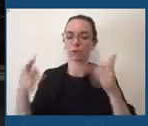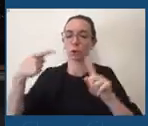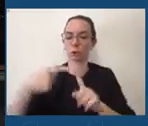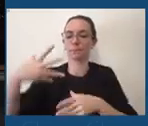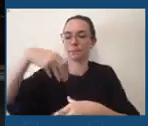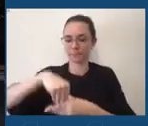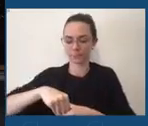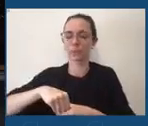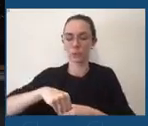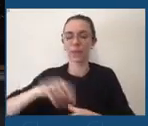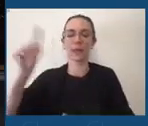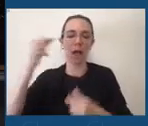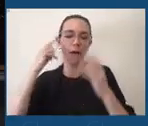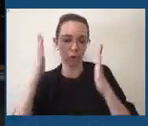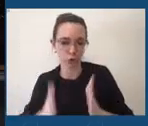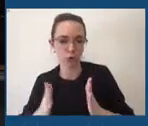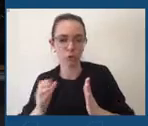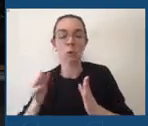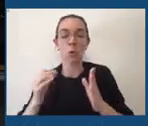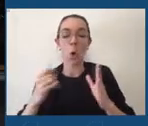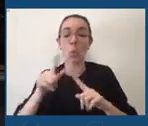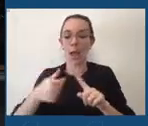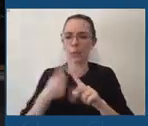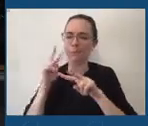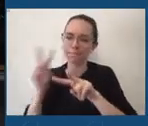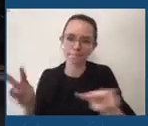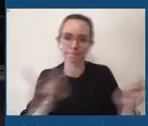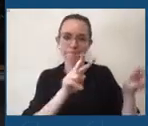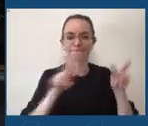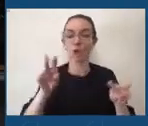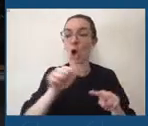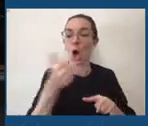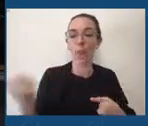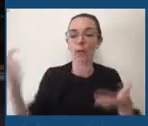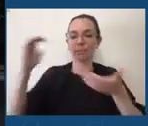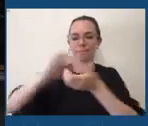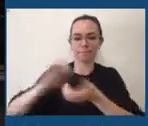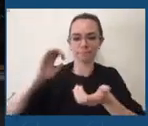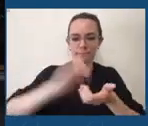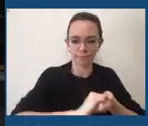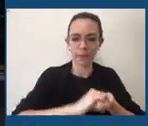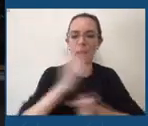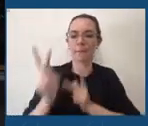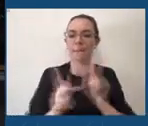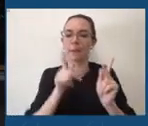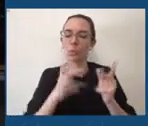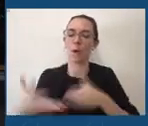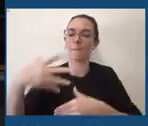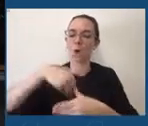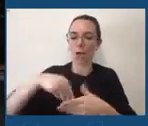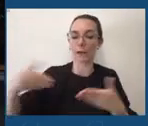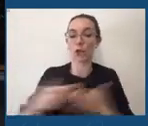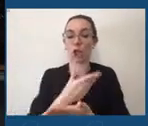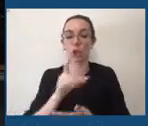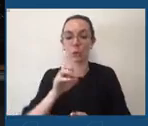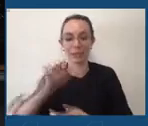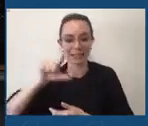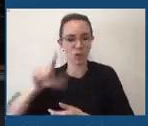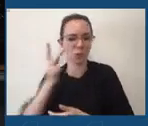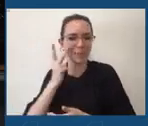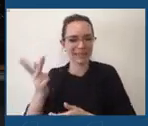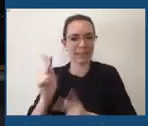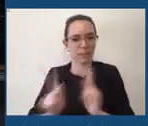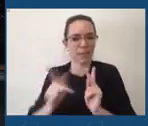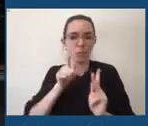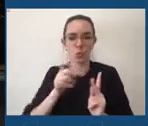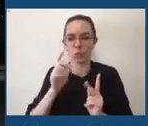Hochul. And so when we look around for co-signers, for people who are part of the New Deal, we can see that we see people who